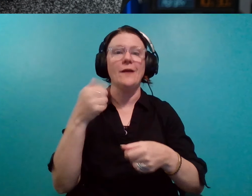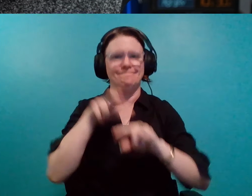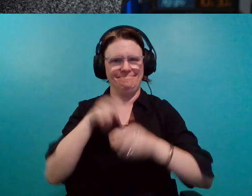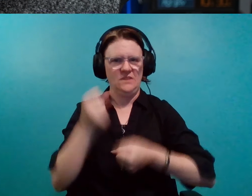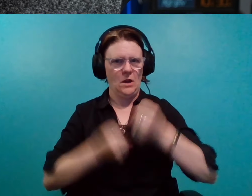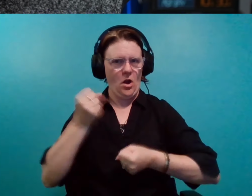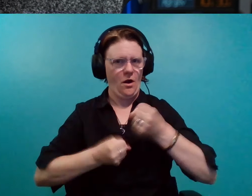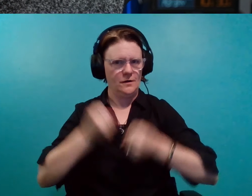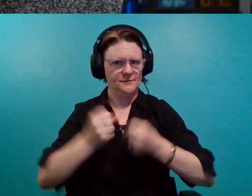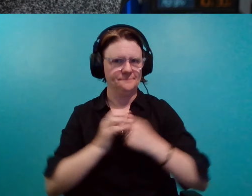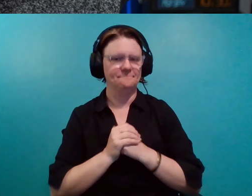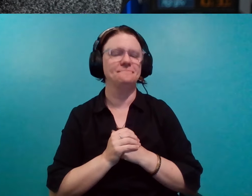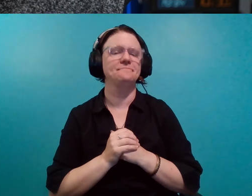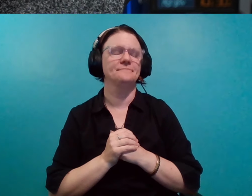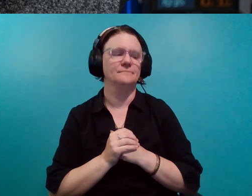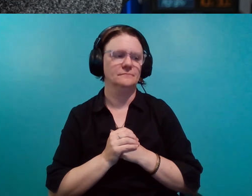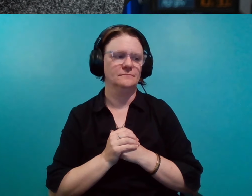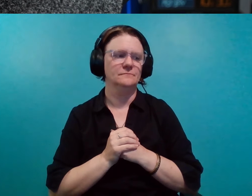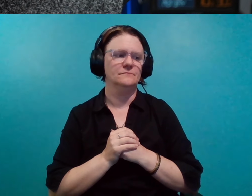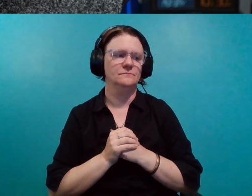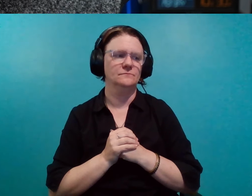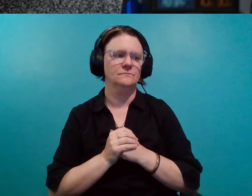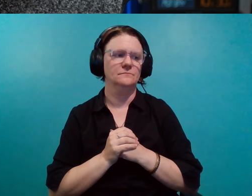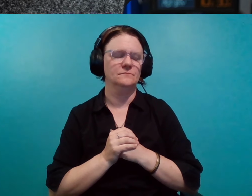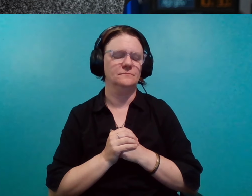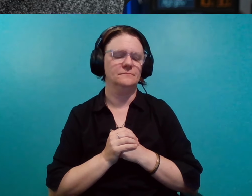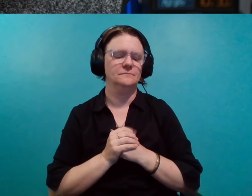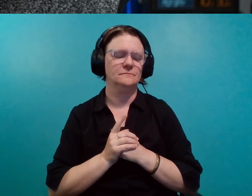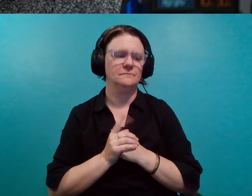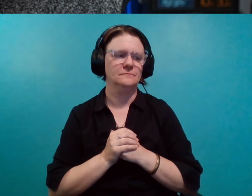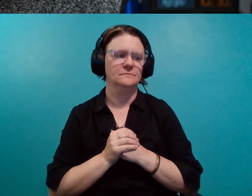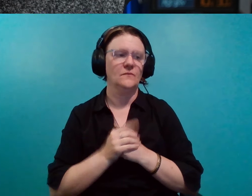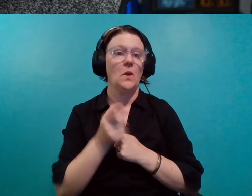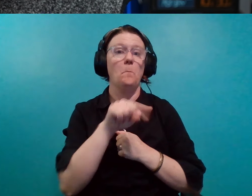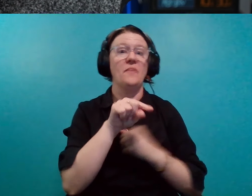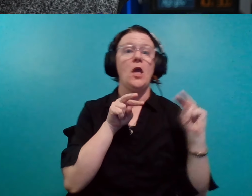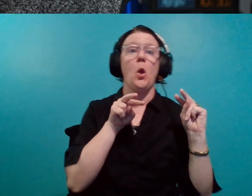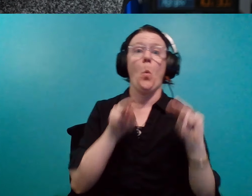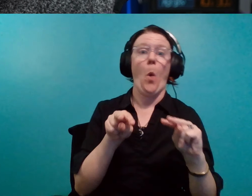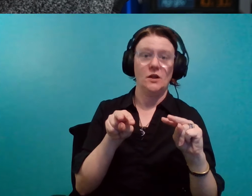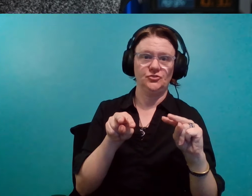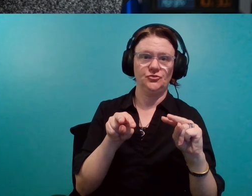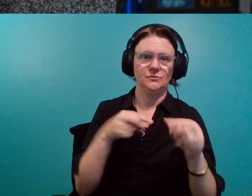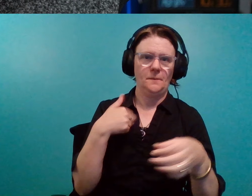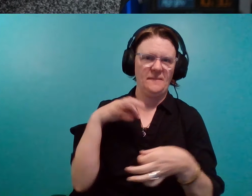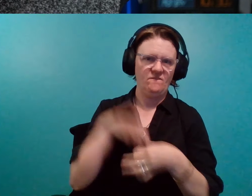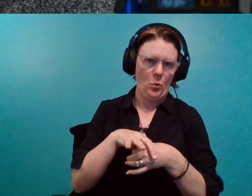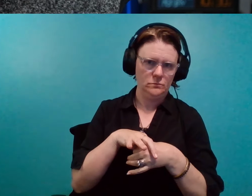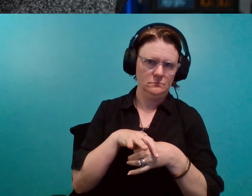class, but they needed to watch